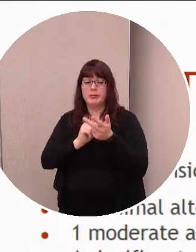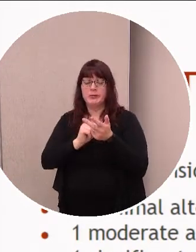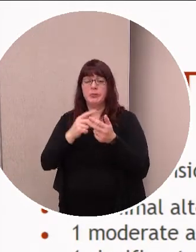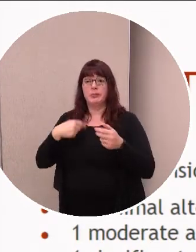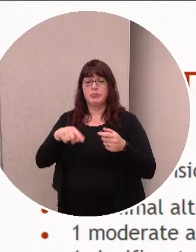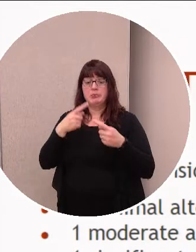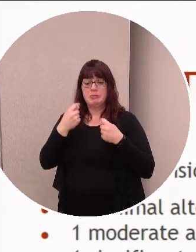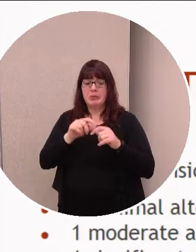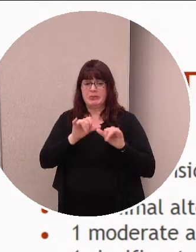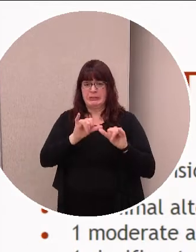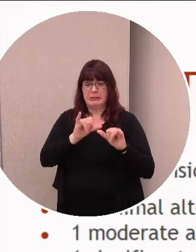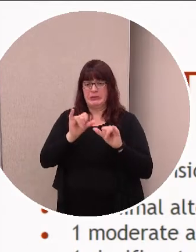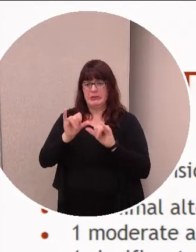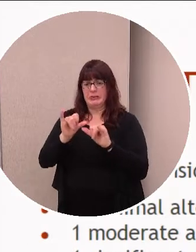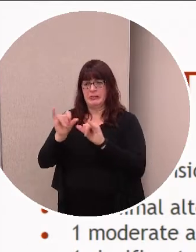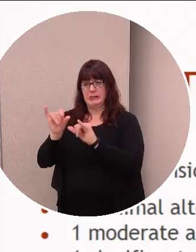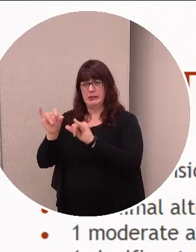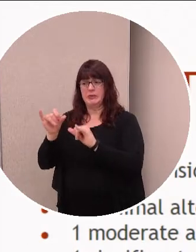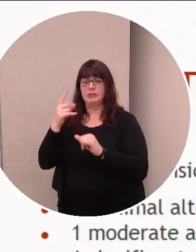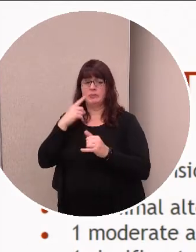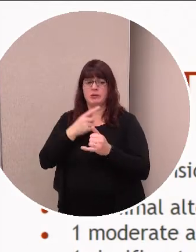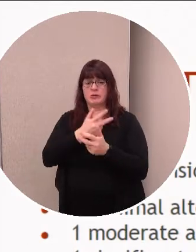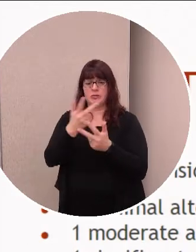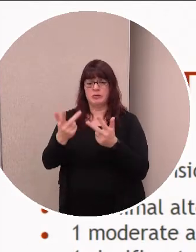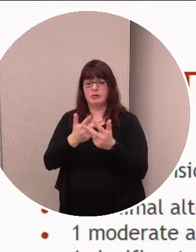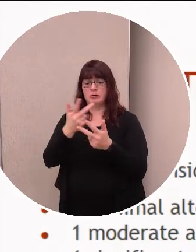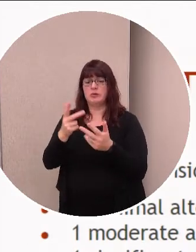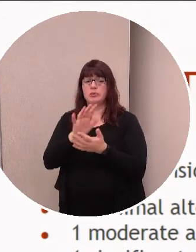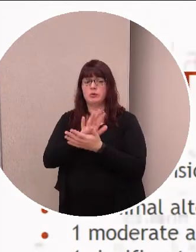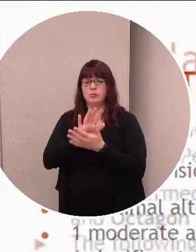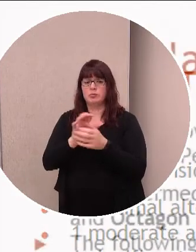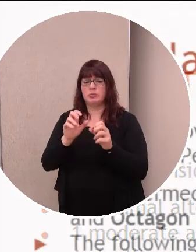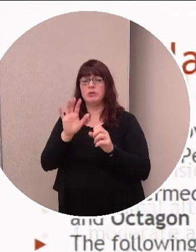as much consistency as possible with the existing school